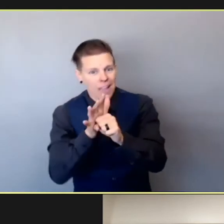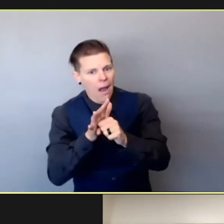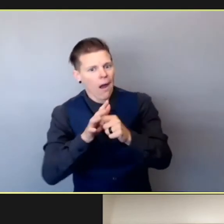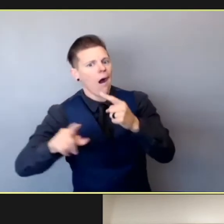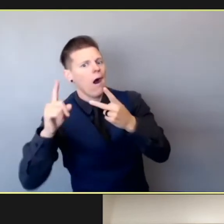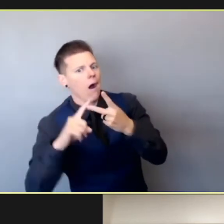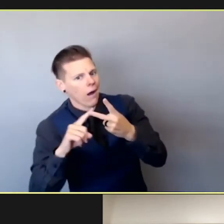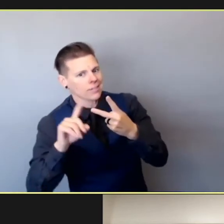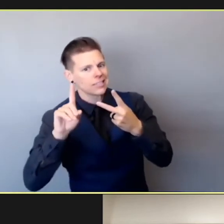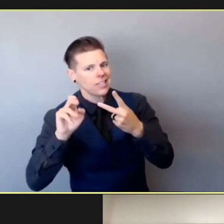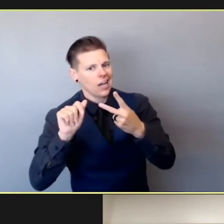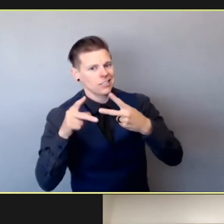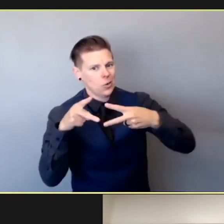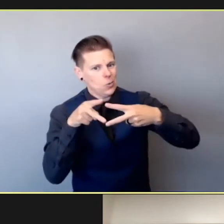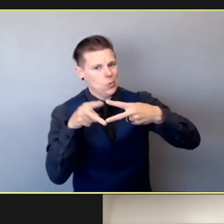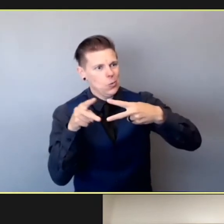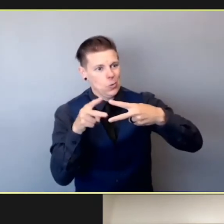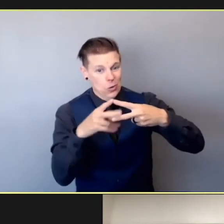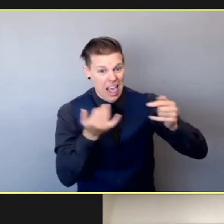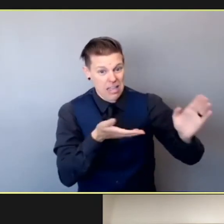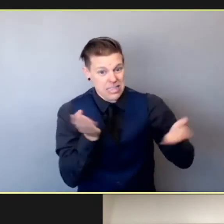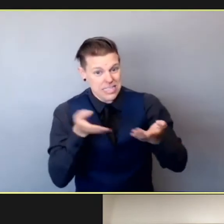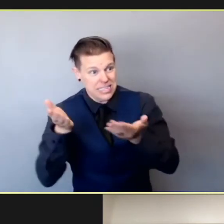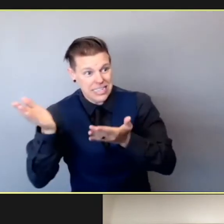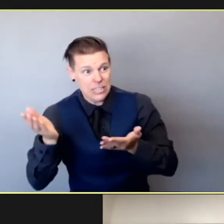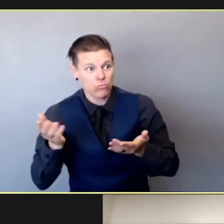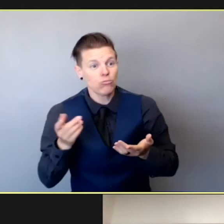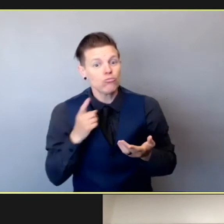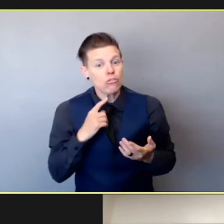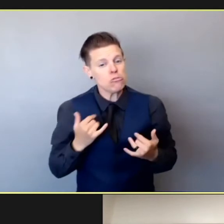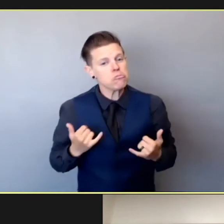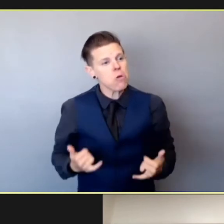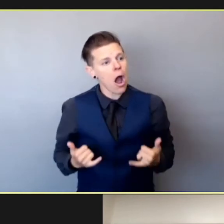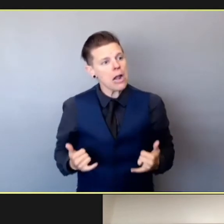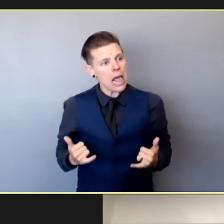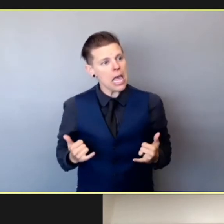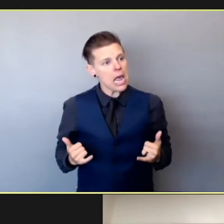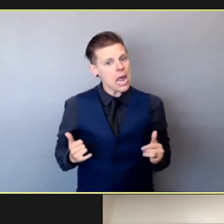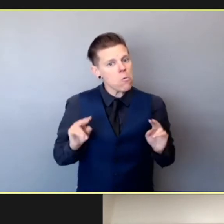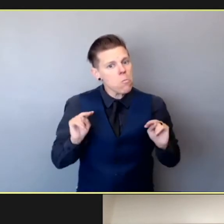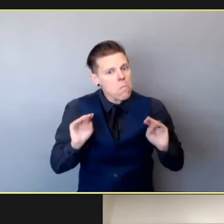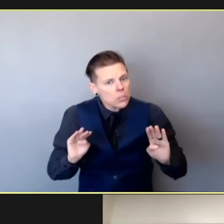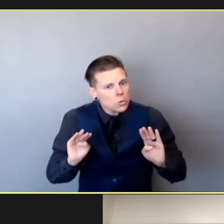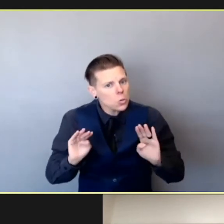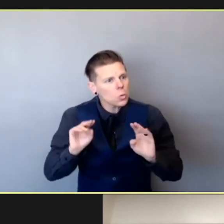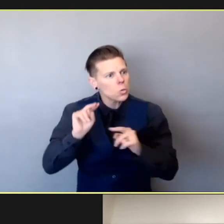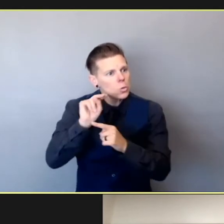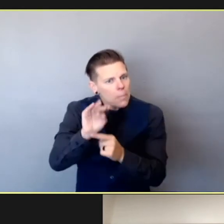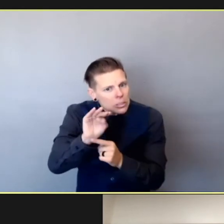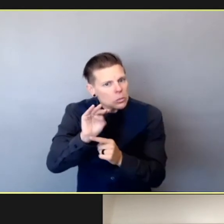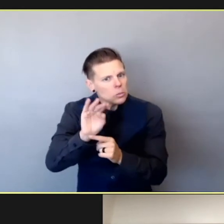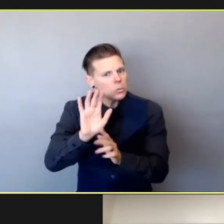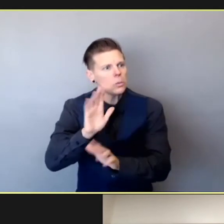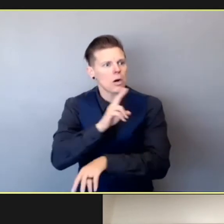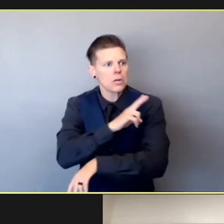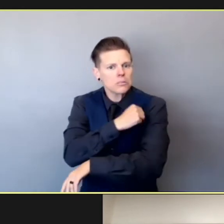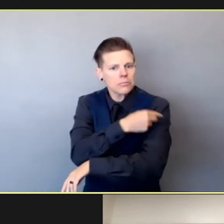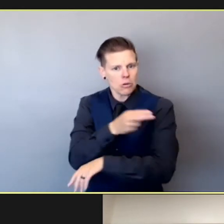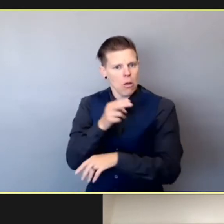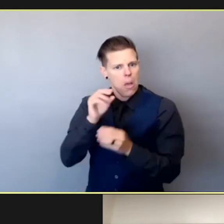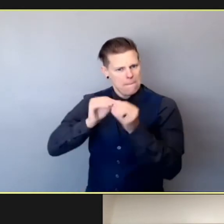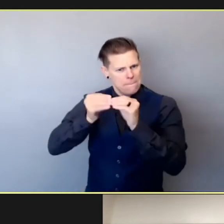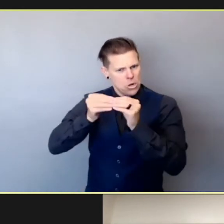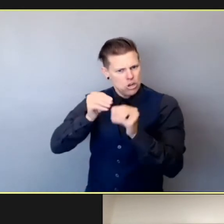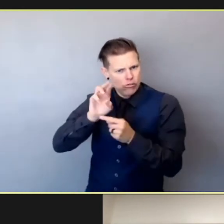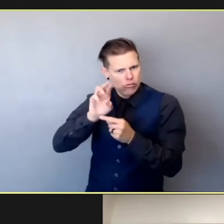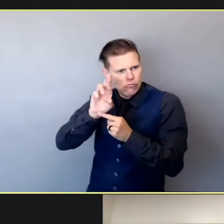hospitalizations. But right now in New Mexico, the hospitalization rate, the